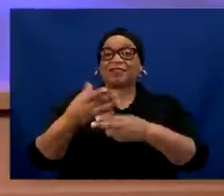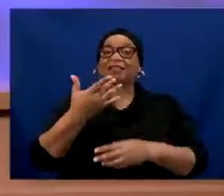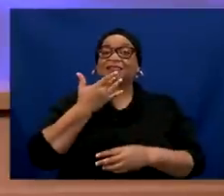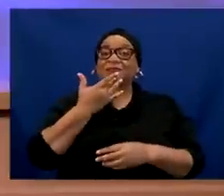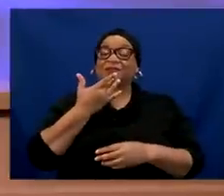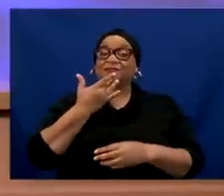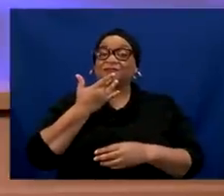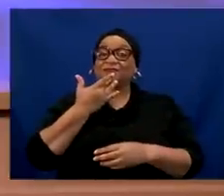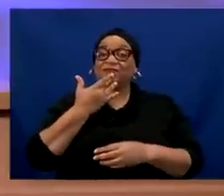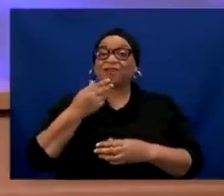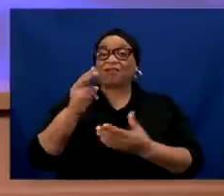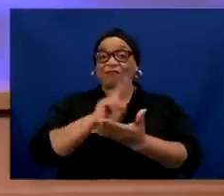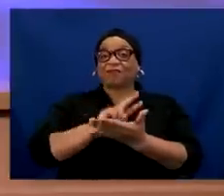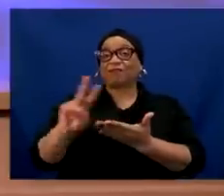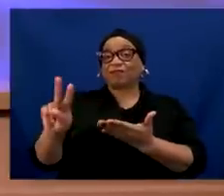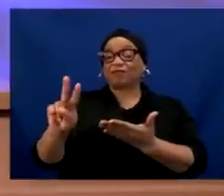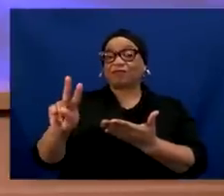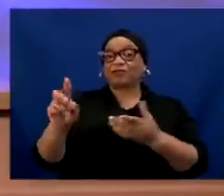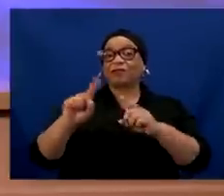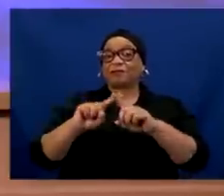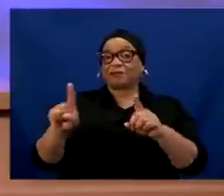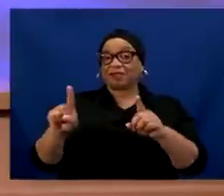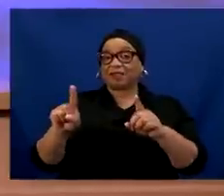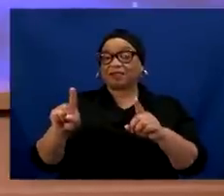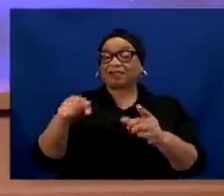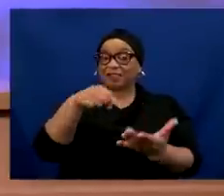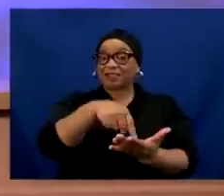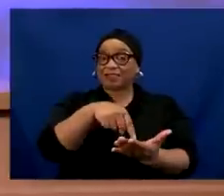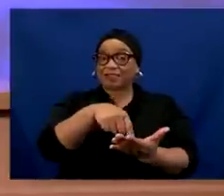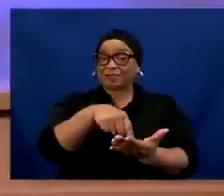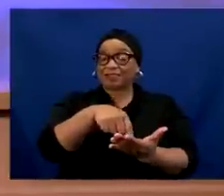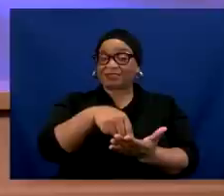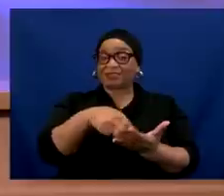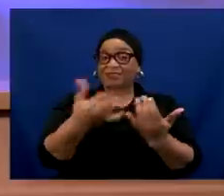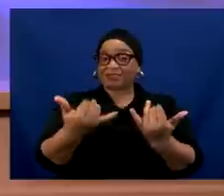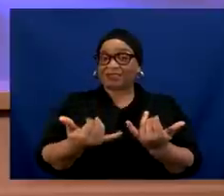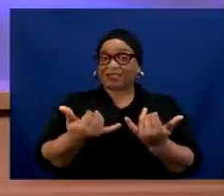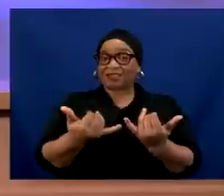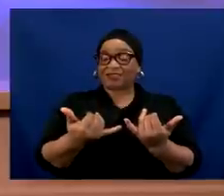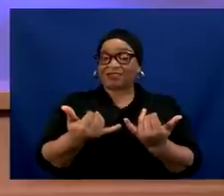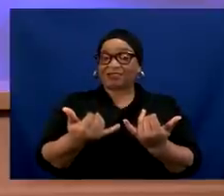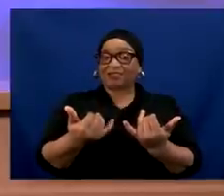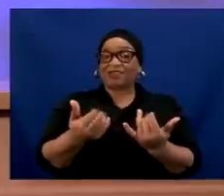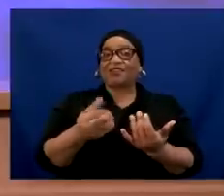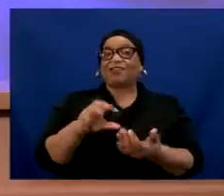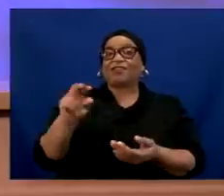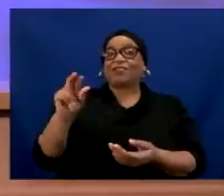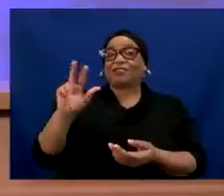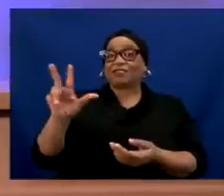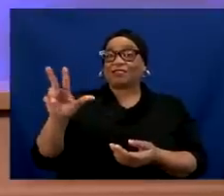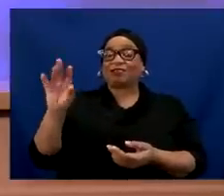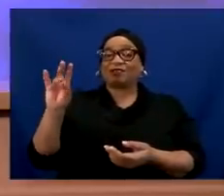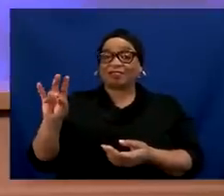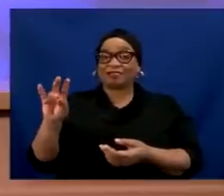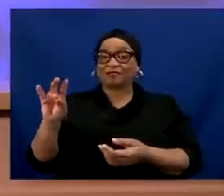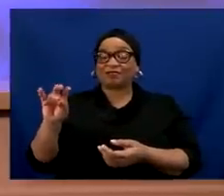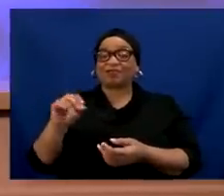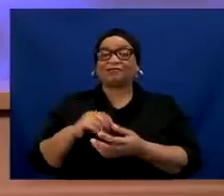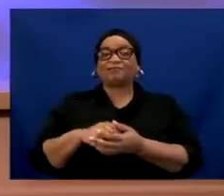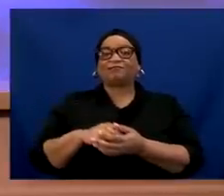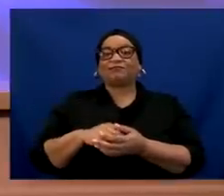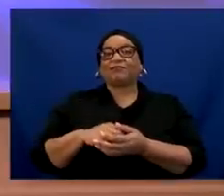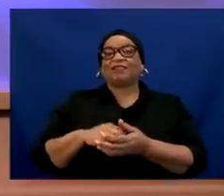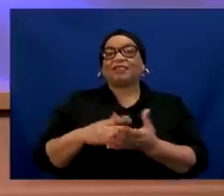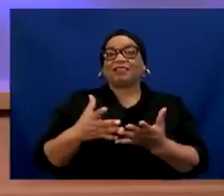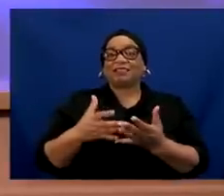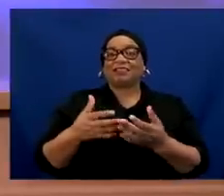Advent. But a close second is right here in Luke chapter 1, verse 37, when the angel Gabriel tells